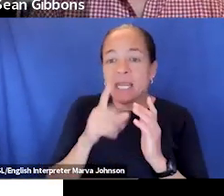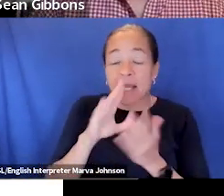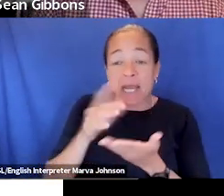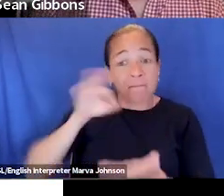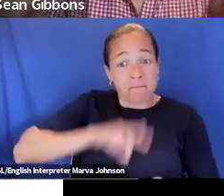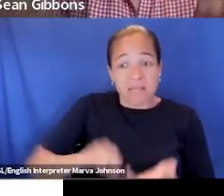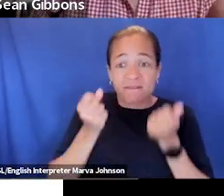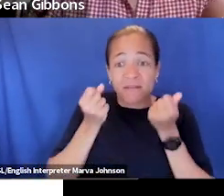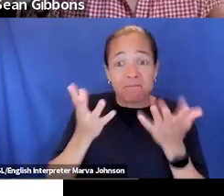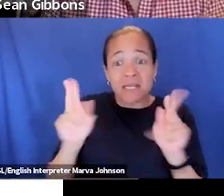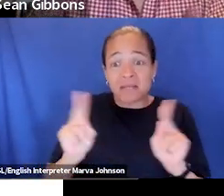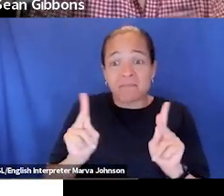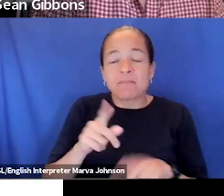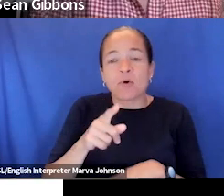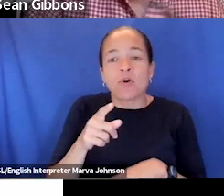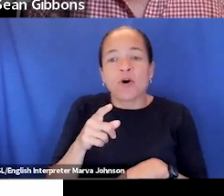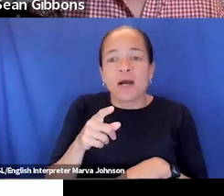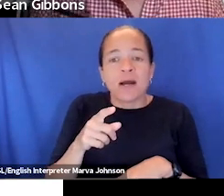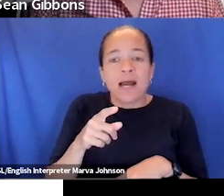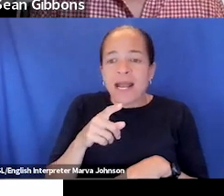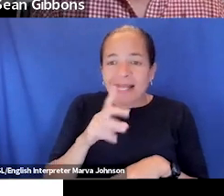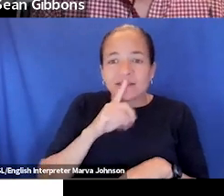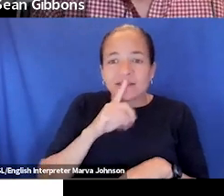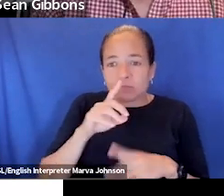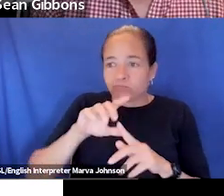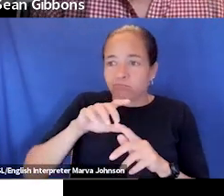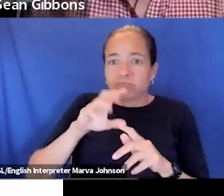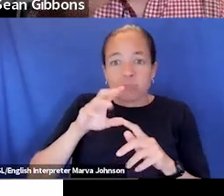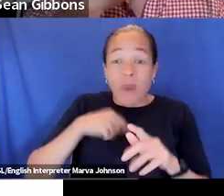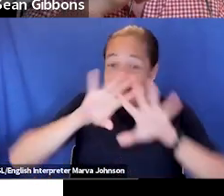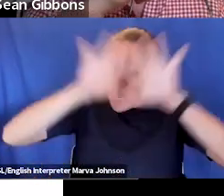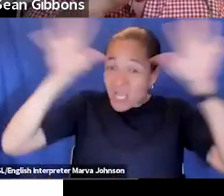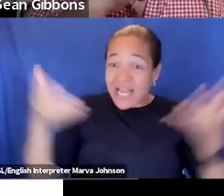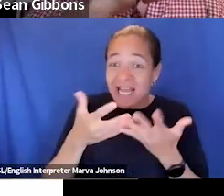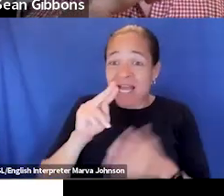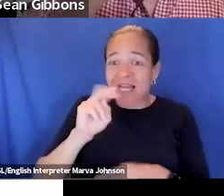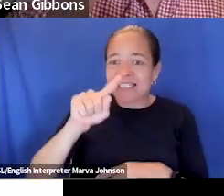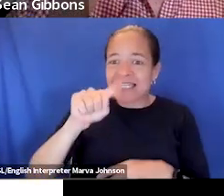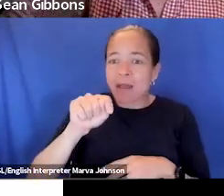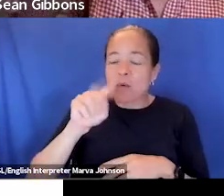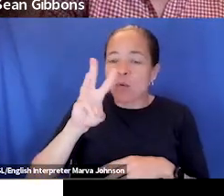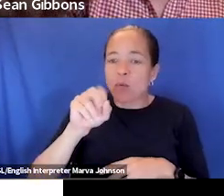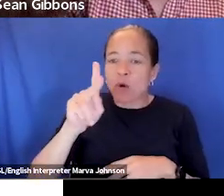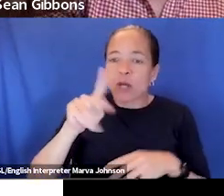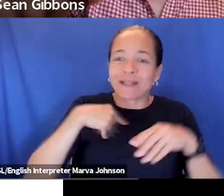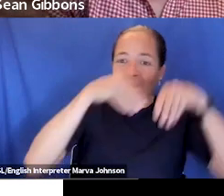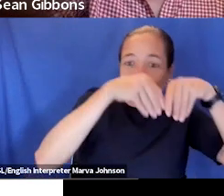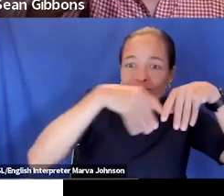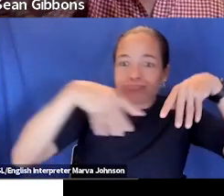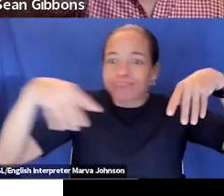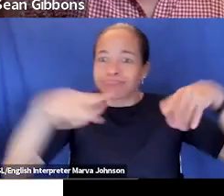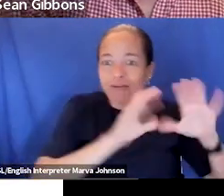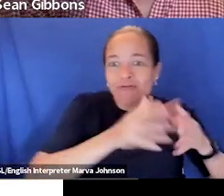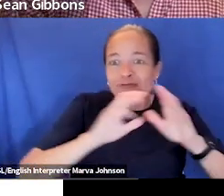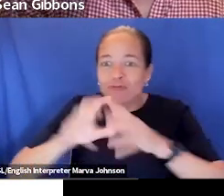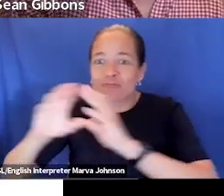folks. Think of it as sort of the kitchen cabinet inside the network for everyone. And so they meet regularly, both on Zoom monthly, and then they